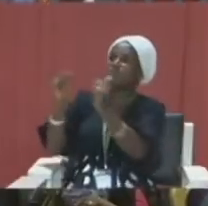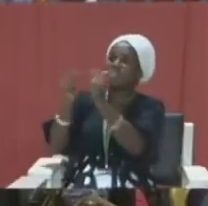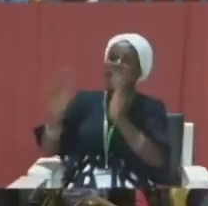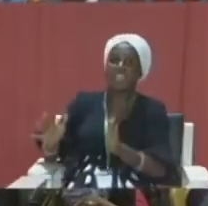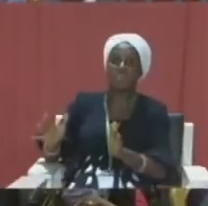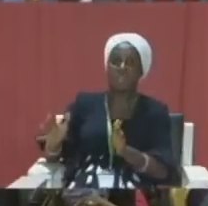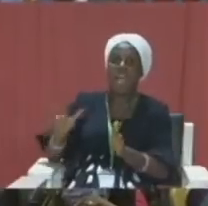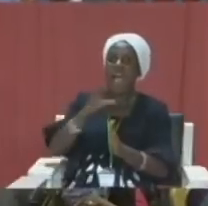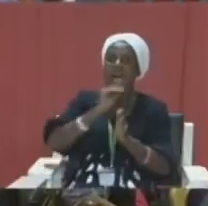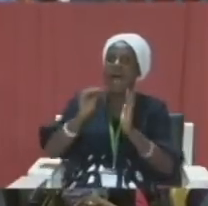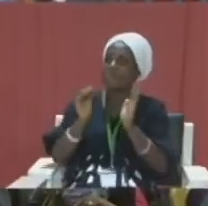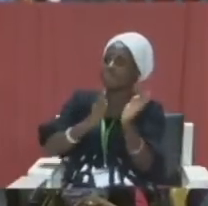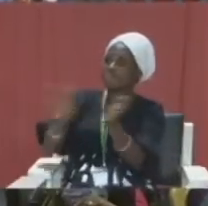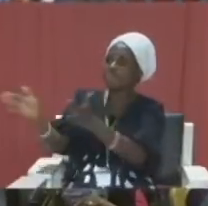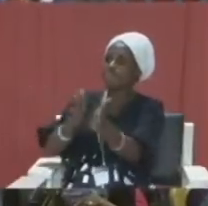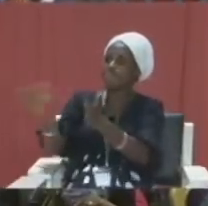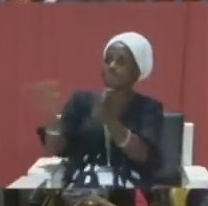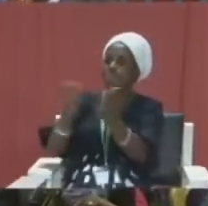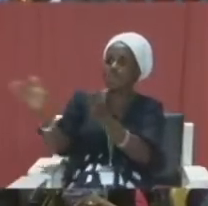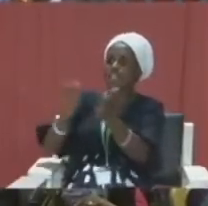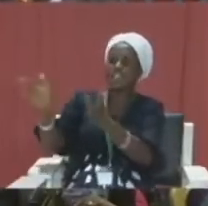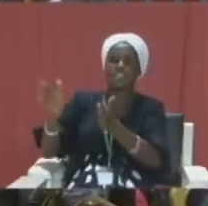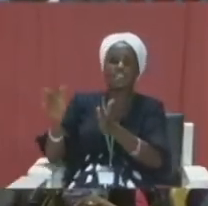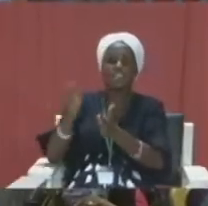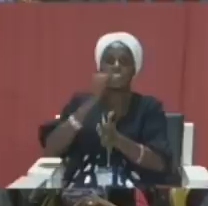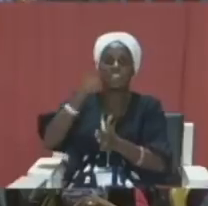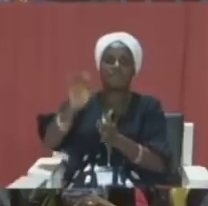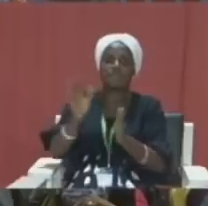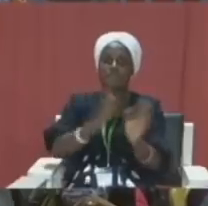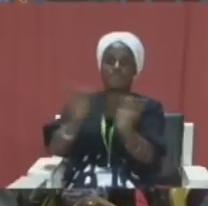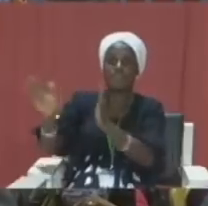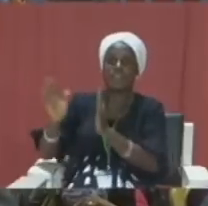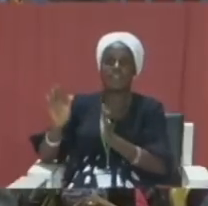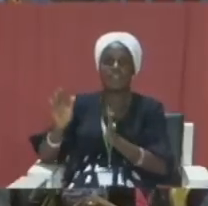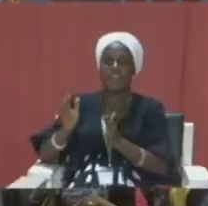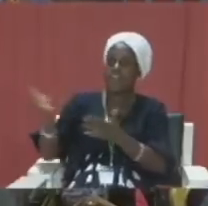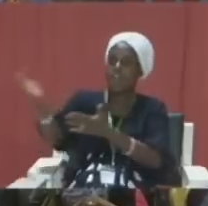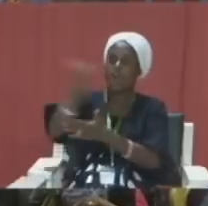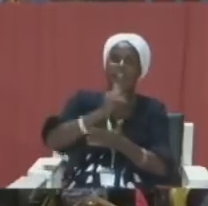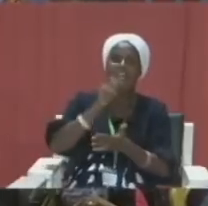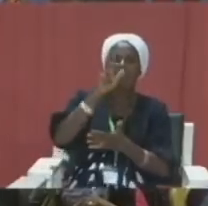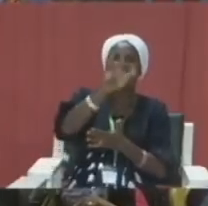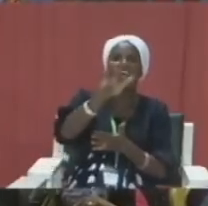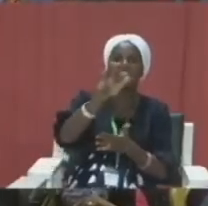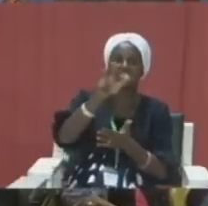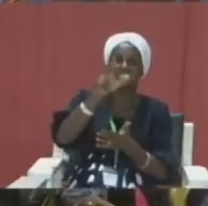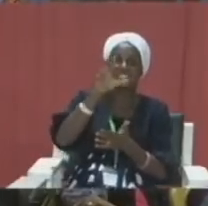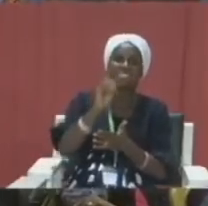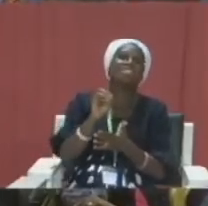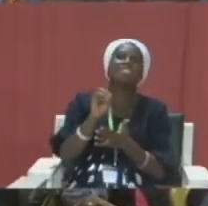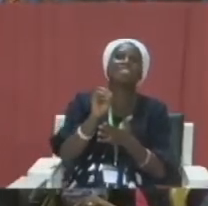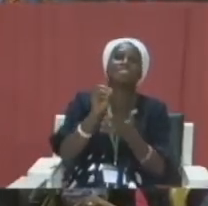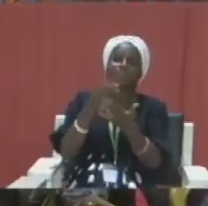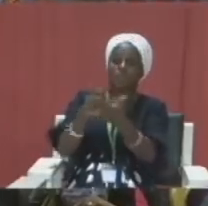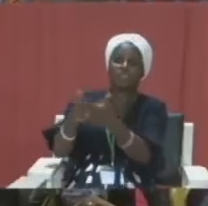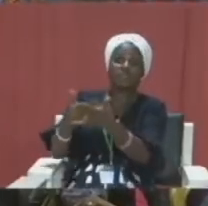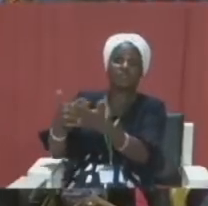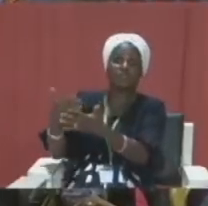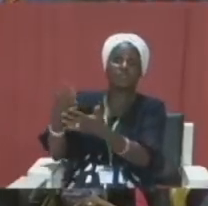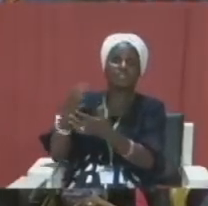if there was nothing wrong. He collected 30 pieces of silver and gave up Jesus.